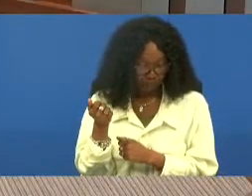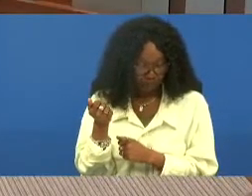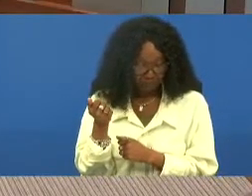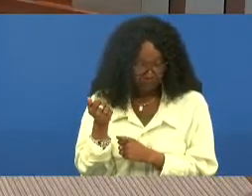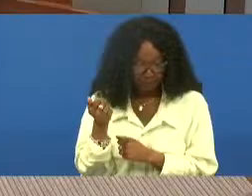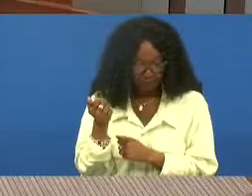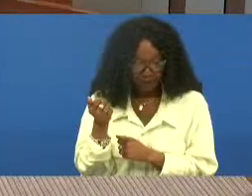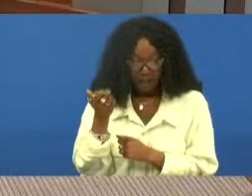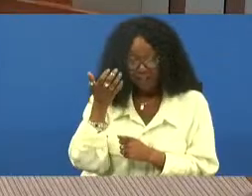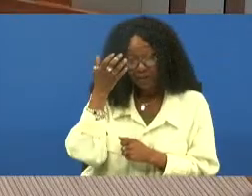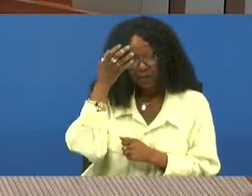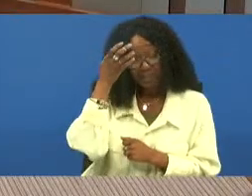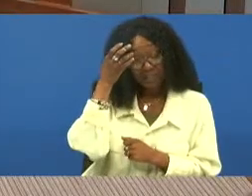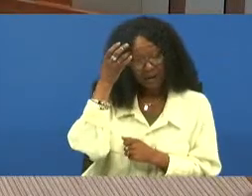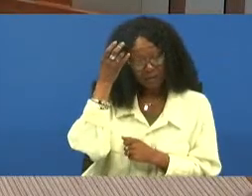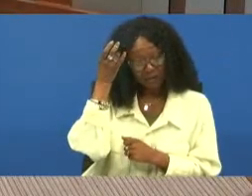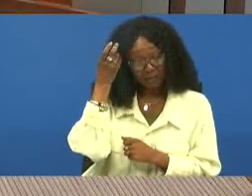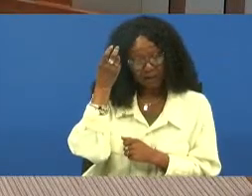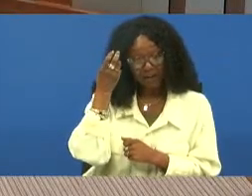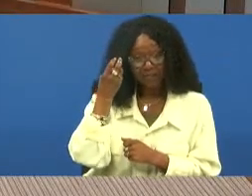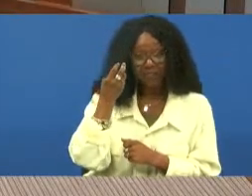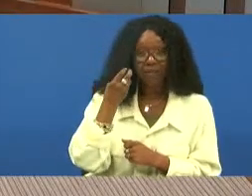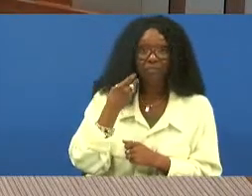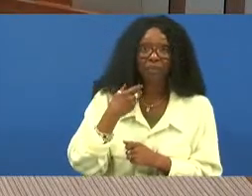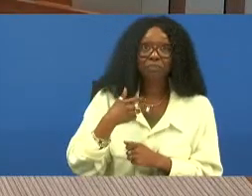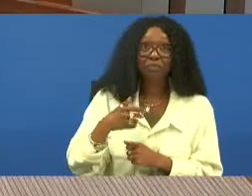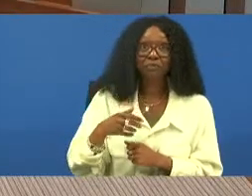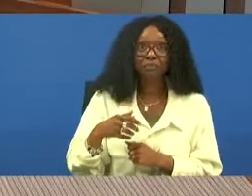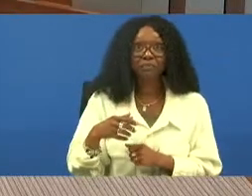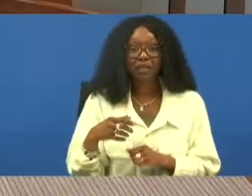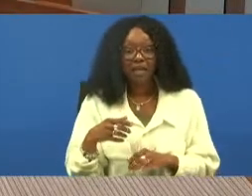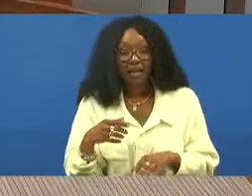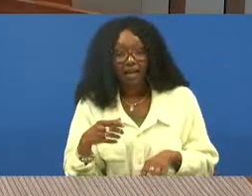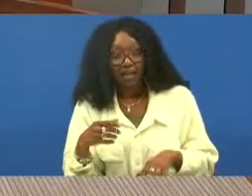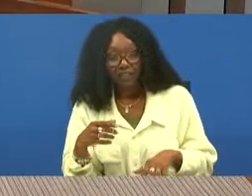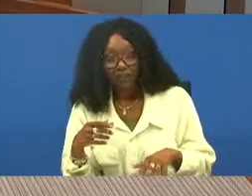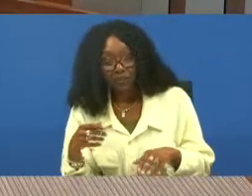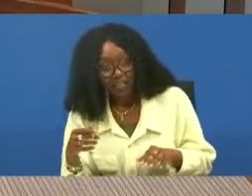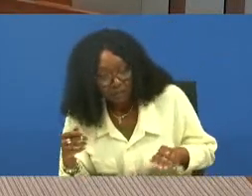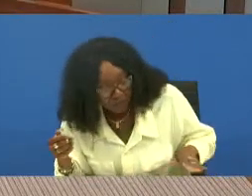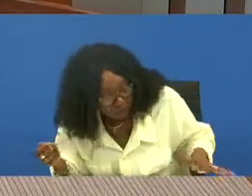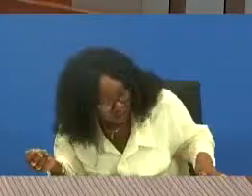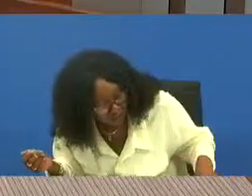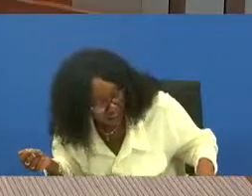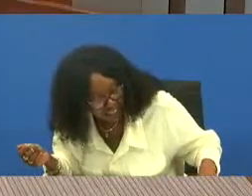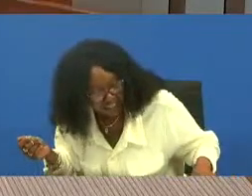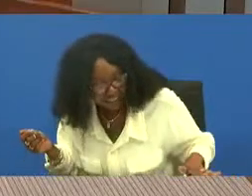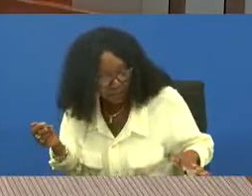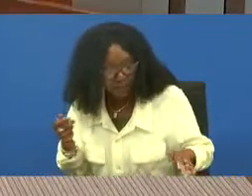All right, Councilman 38, 30-day deferral. July 23rd, okay on that one? Yep, that's fine. 38.